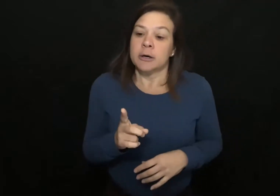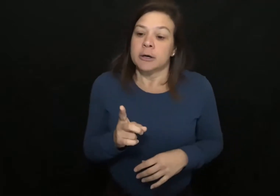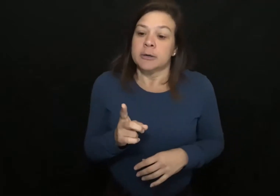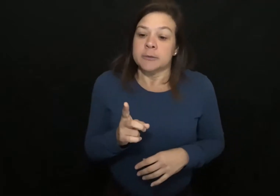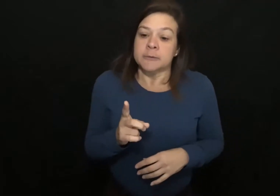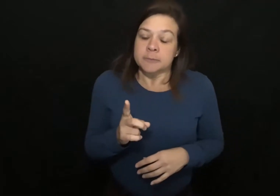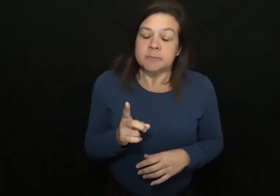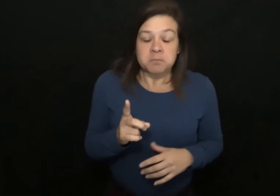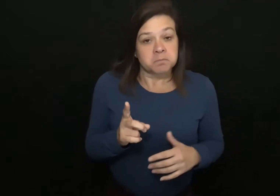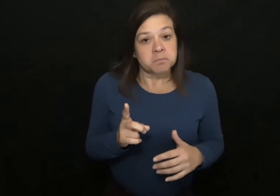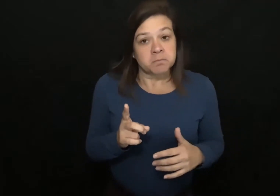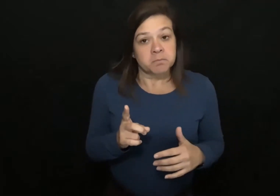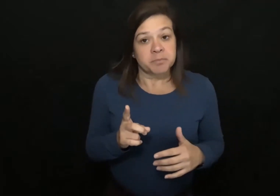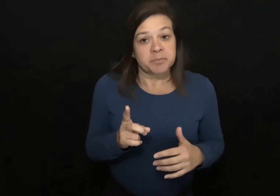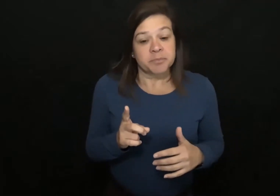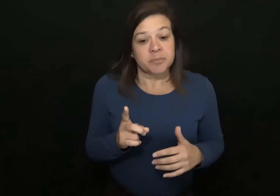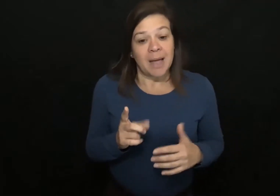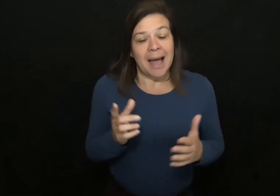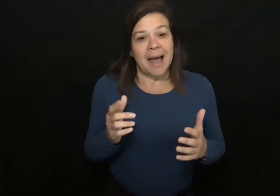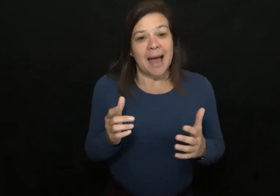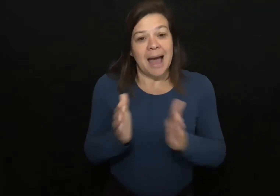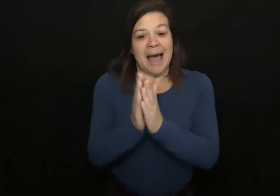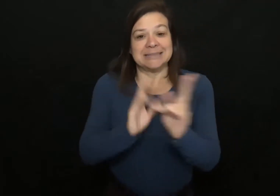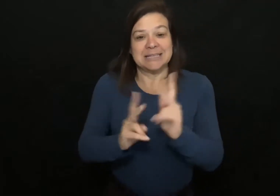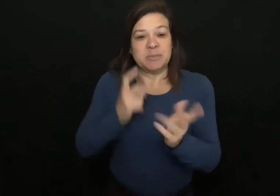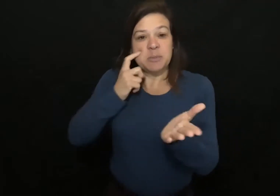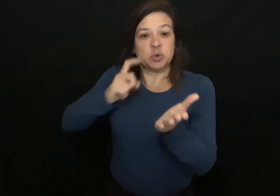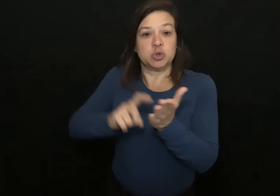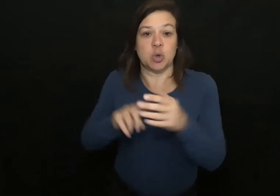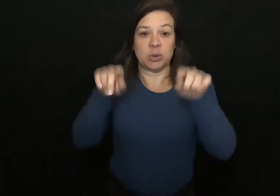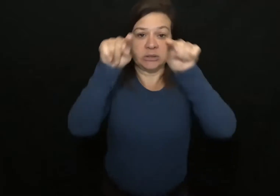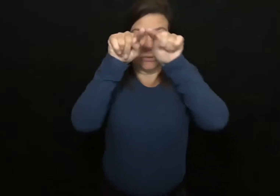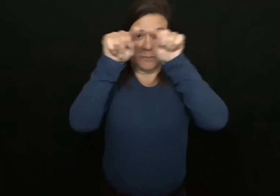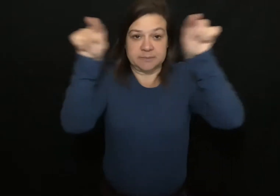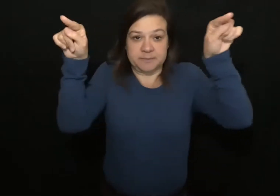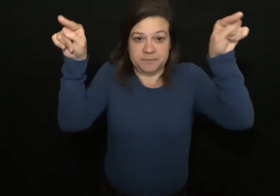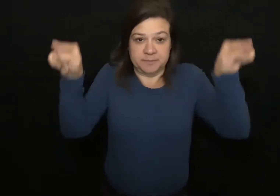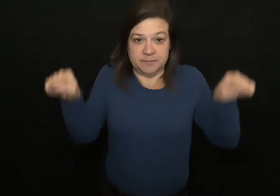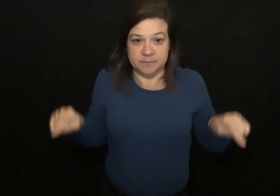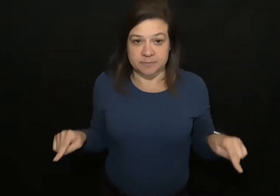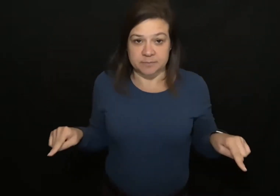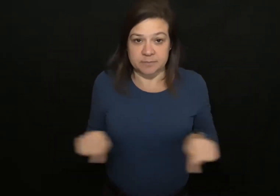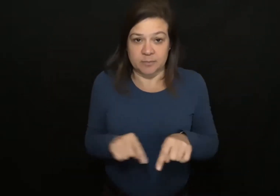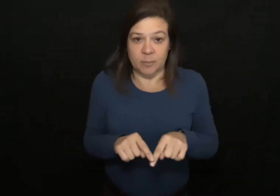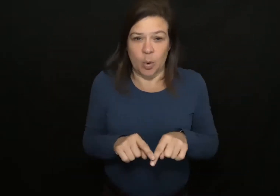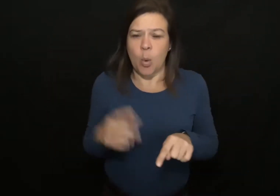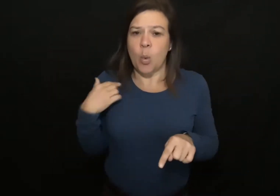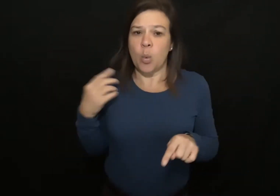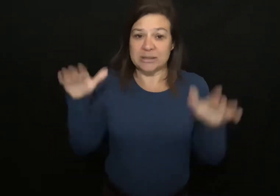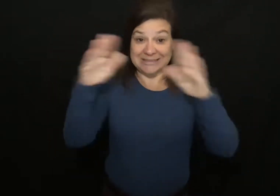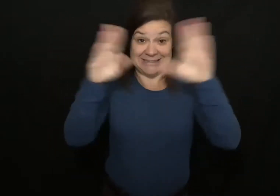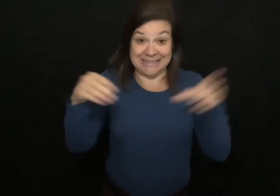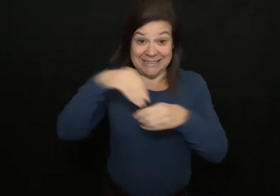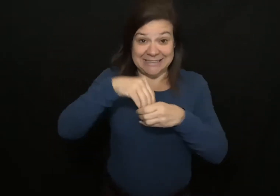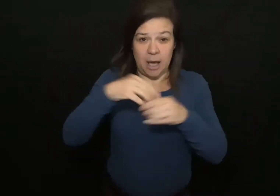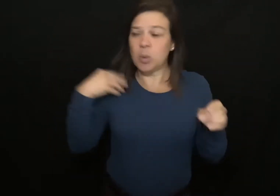having people notice what, the square that they're in, notice what's outside of their room, and